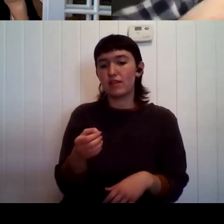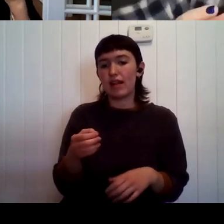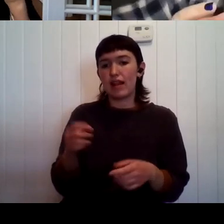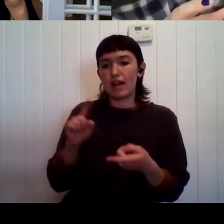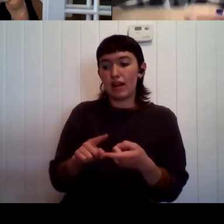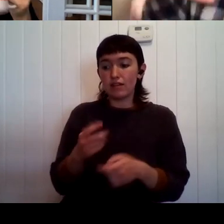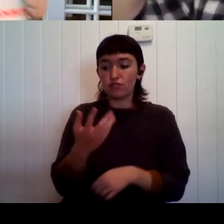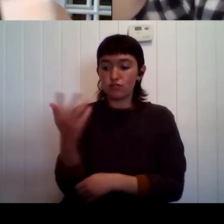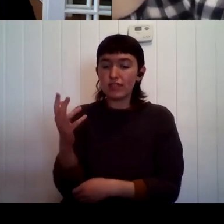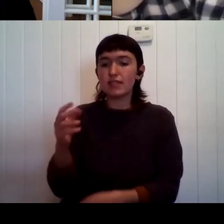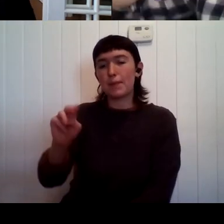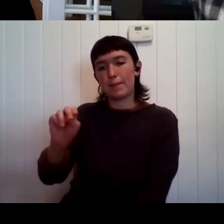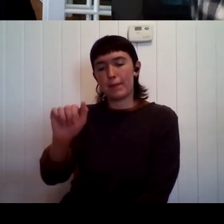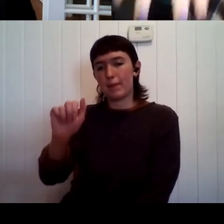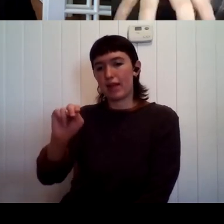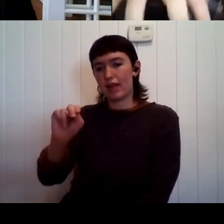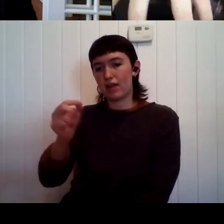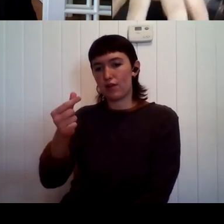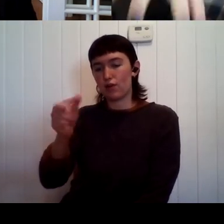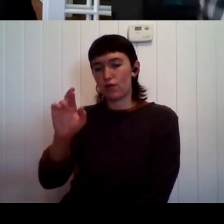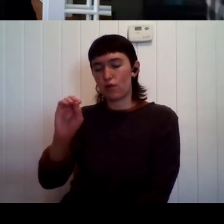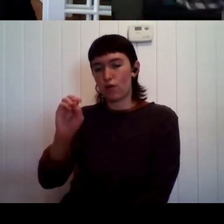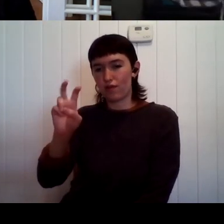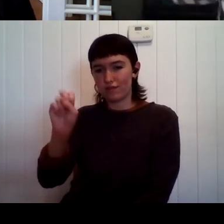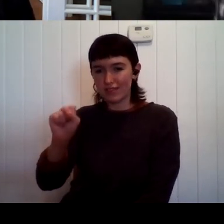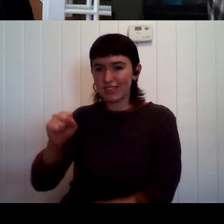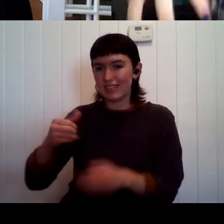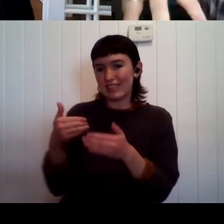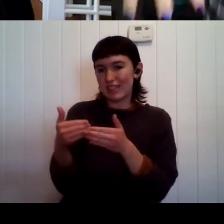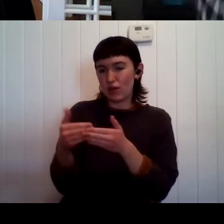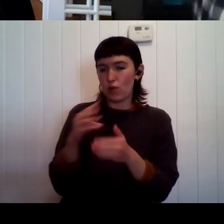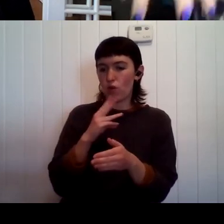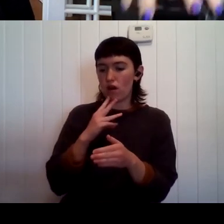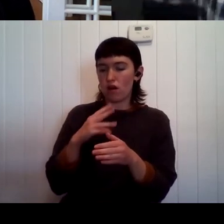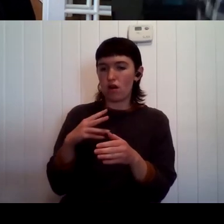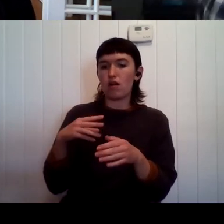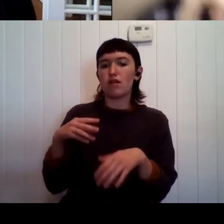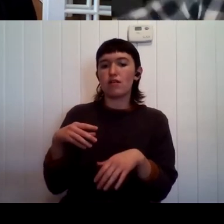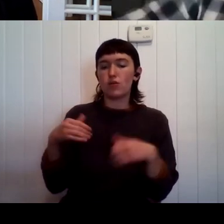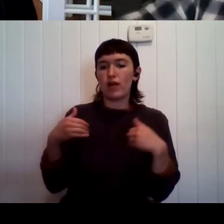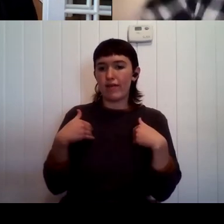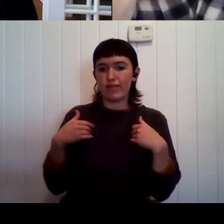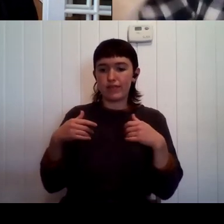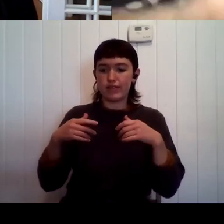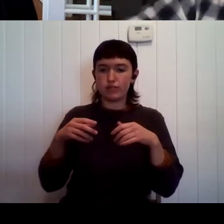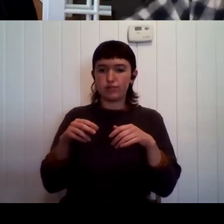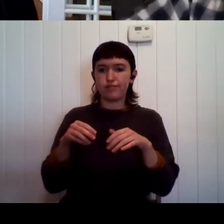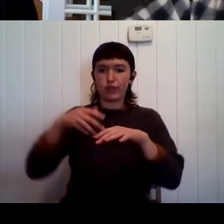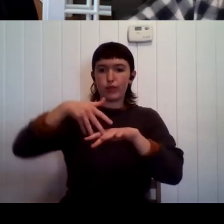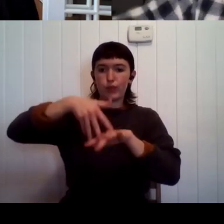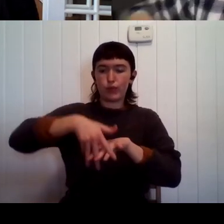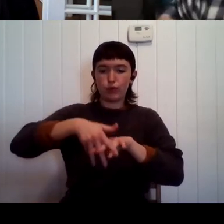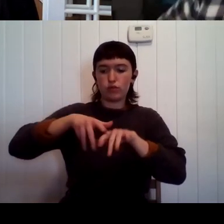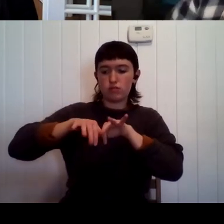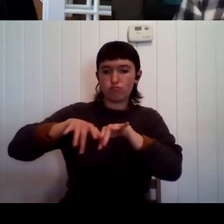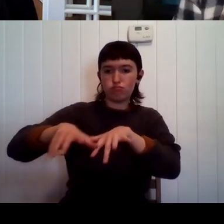called mangroves, they are like half in the water, half on land. They have these big leggy root systems that you can see